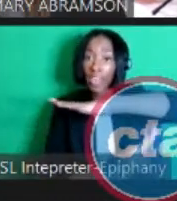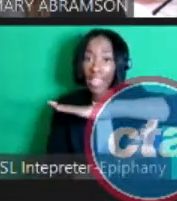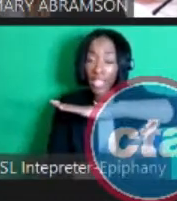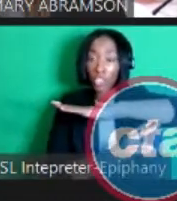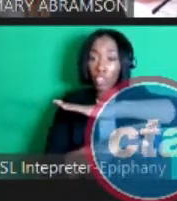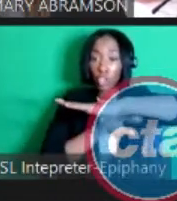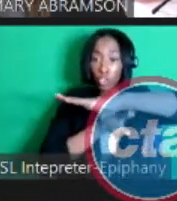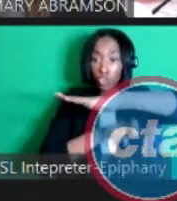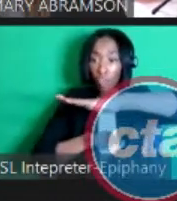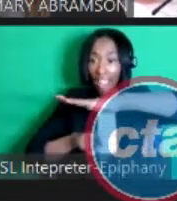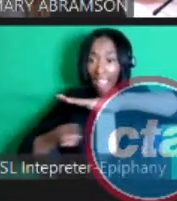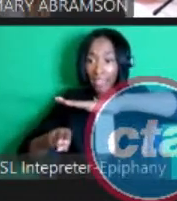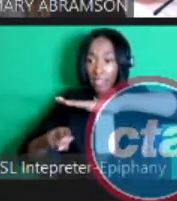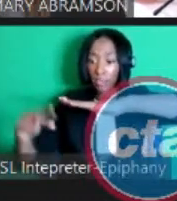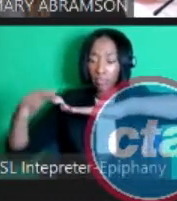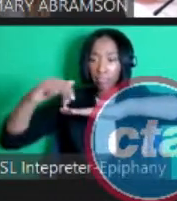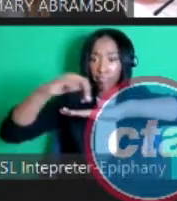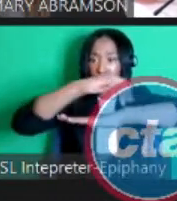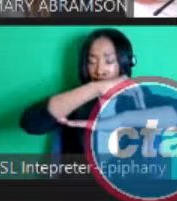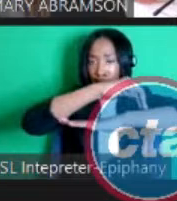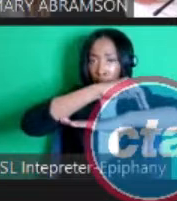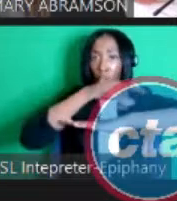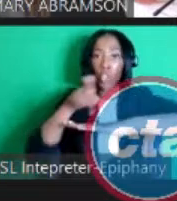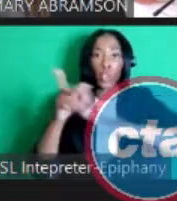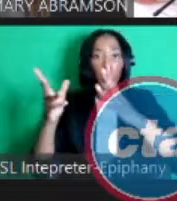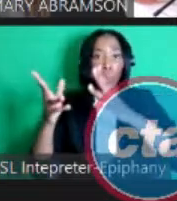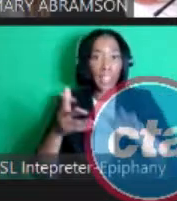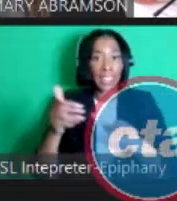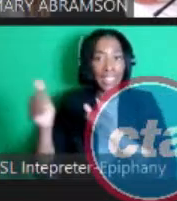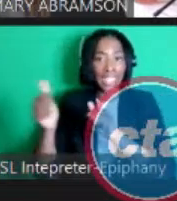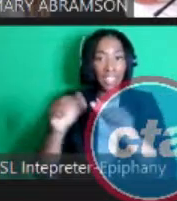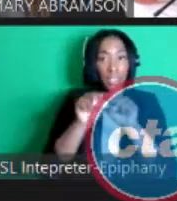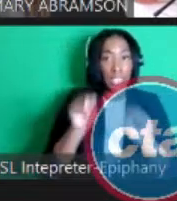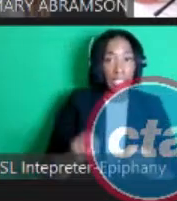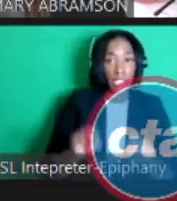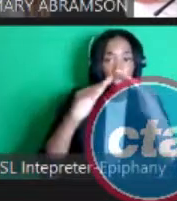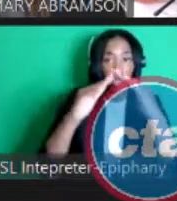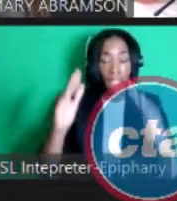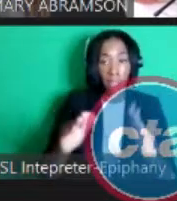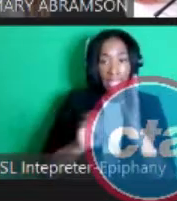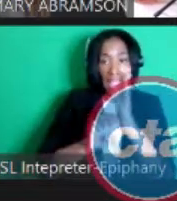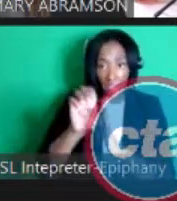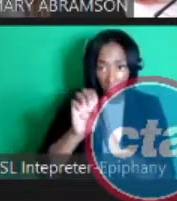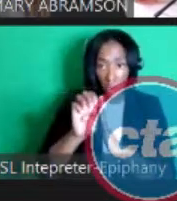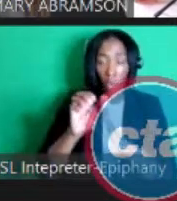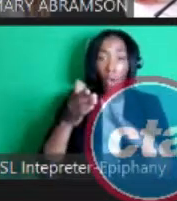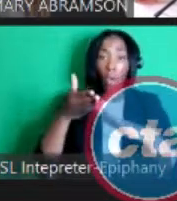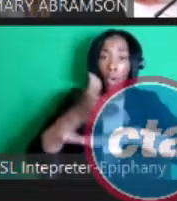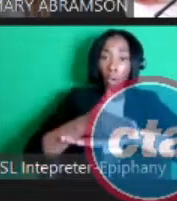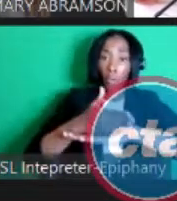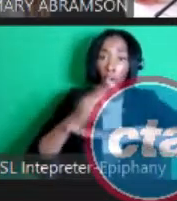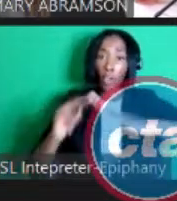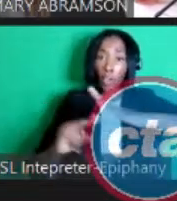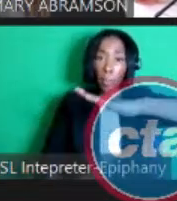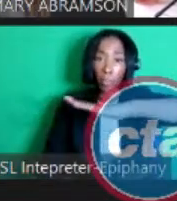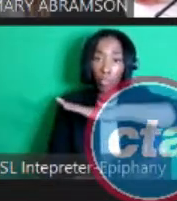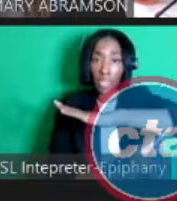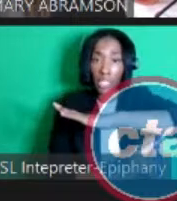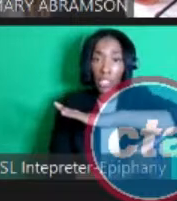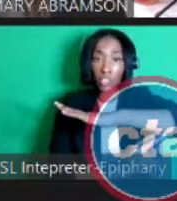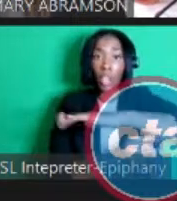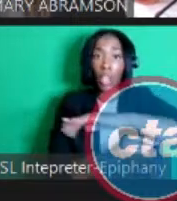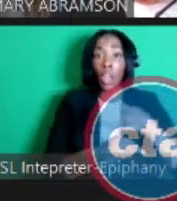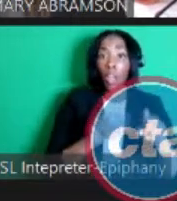tracks. You leave the station house elevator, go over the bridge to the north, get into the North Tower elevator,